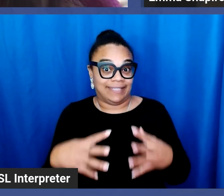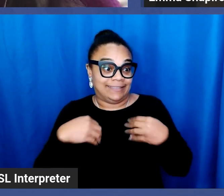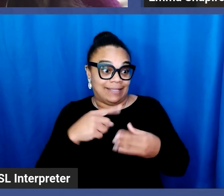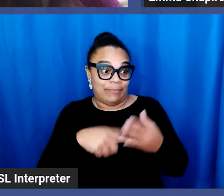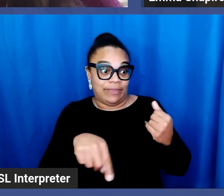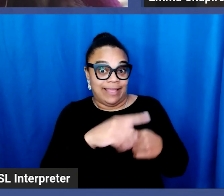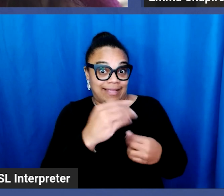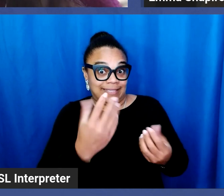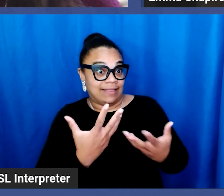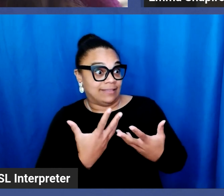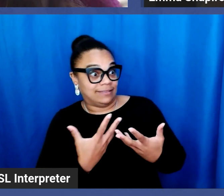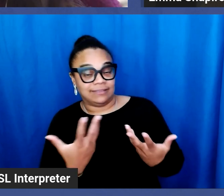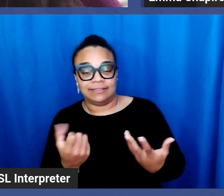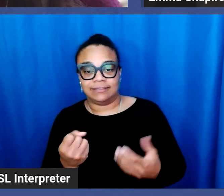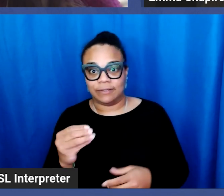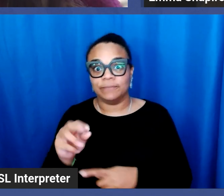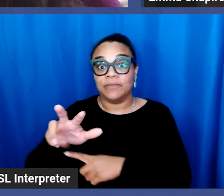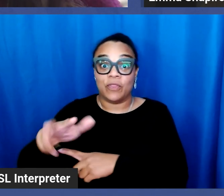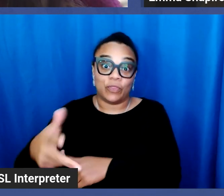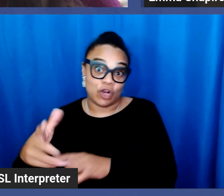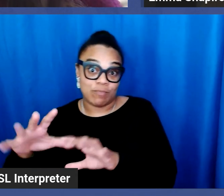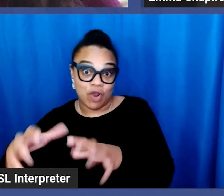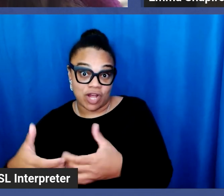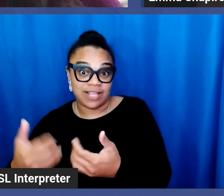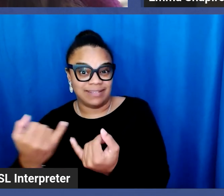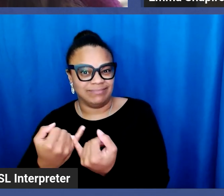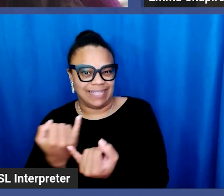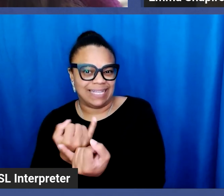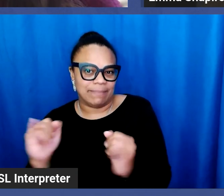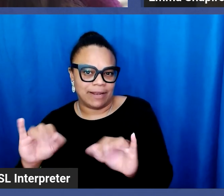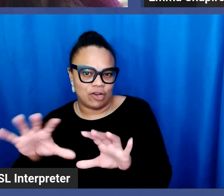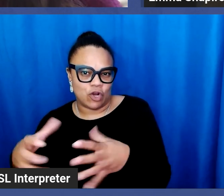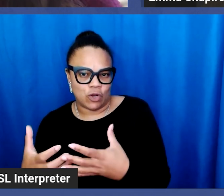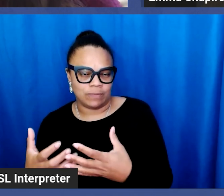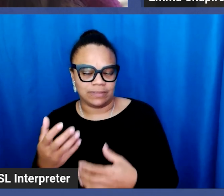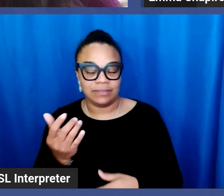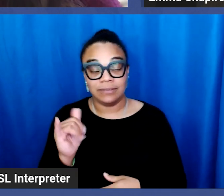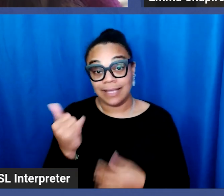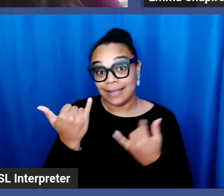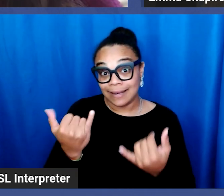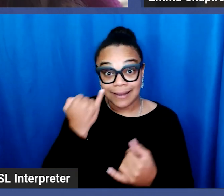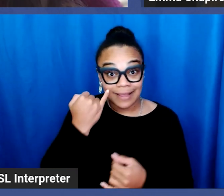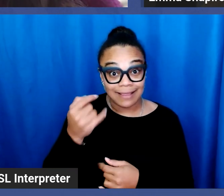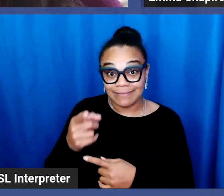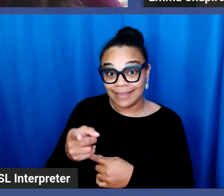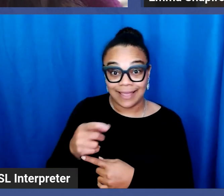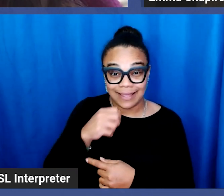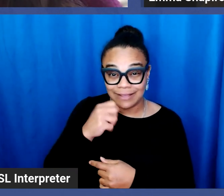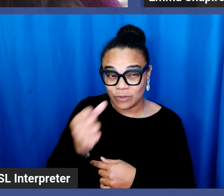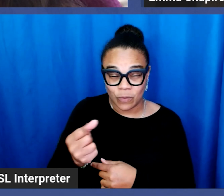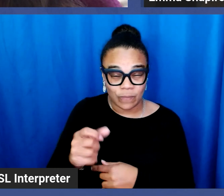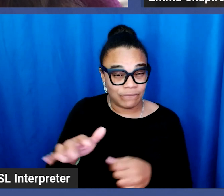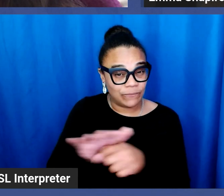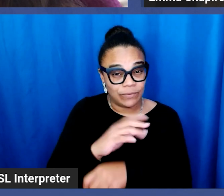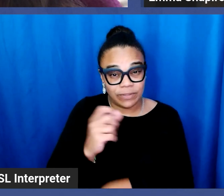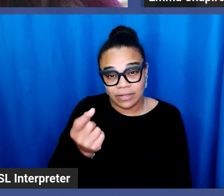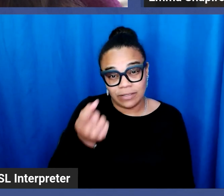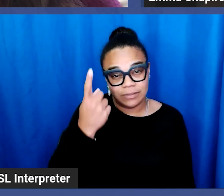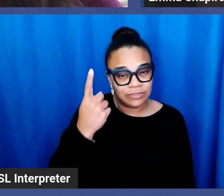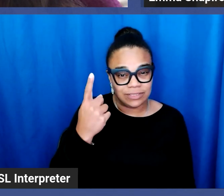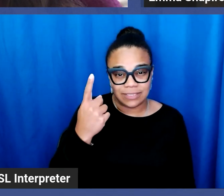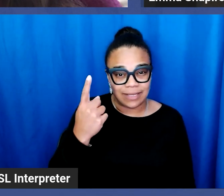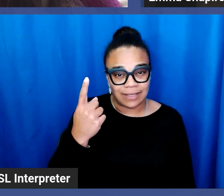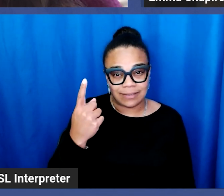us. So these third-party groups, it's like, even if now they don't quite understand what